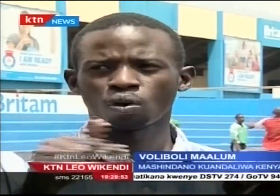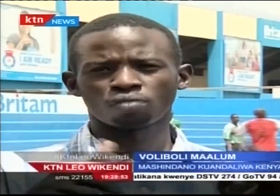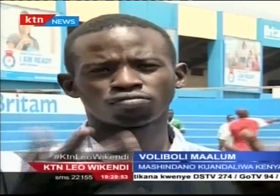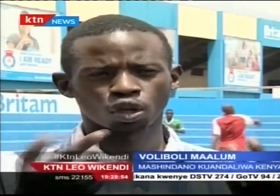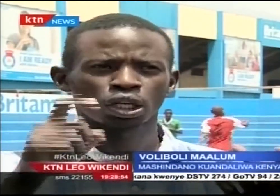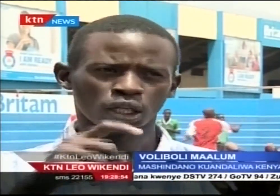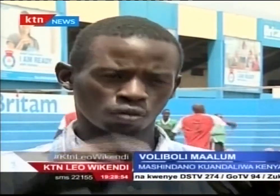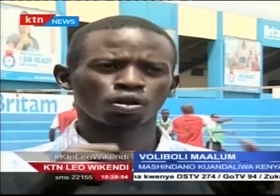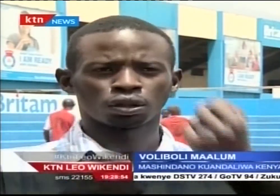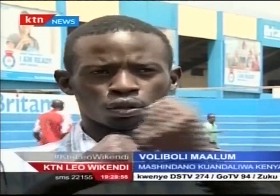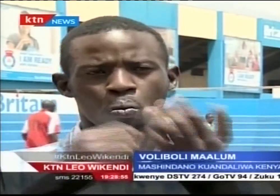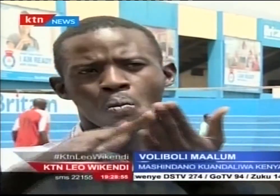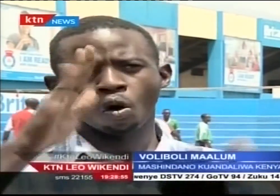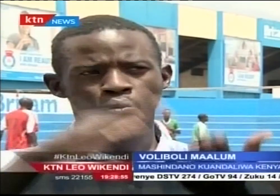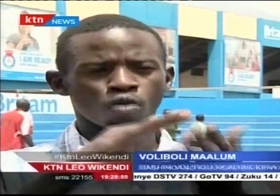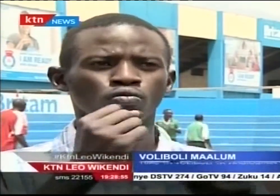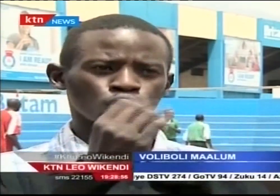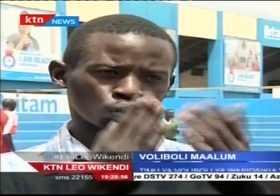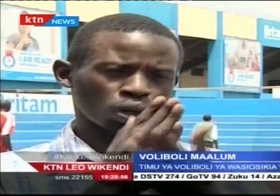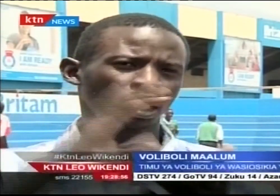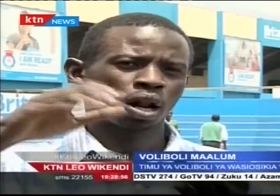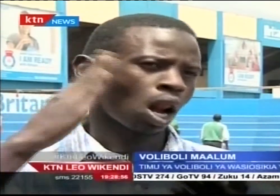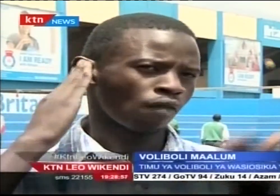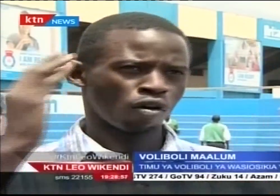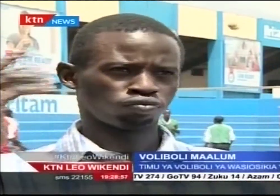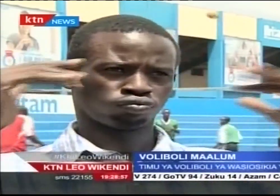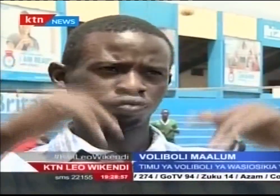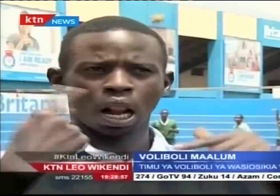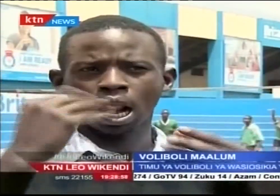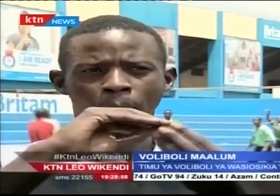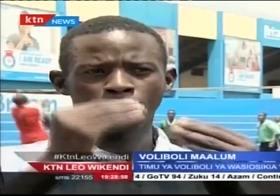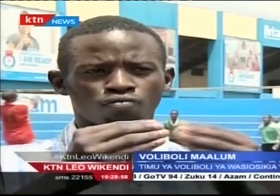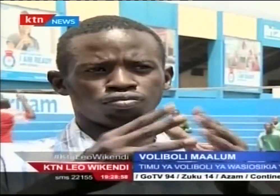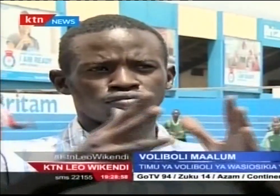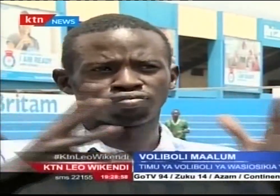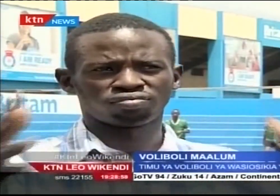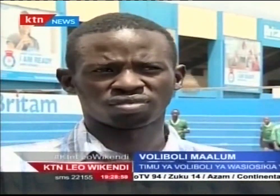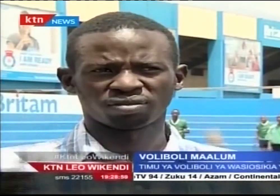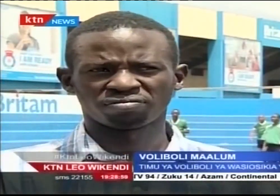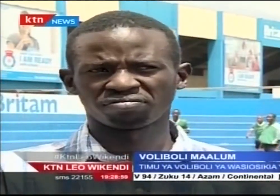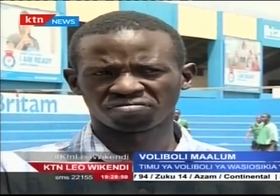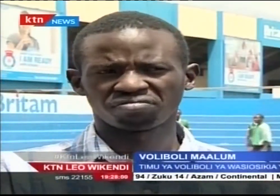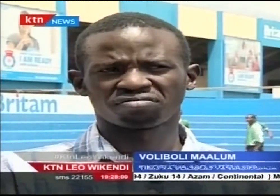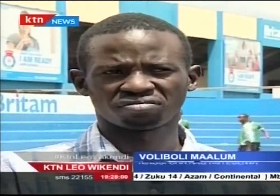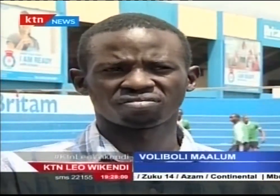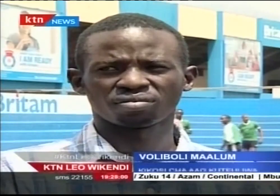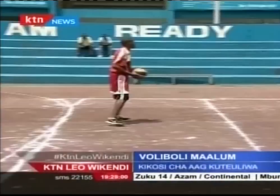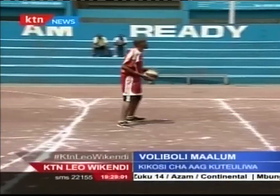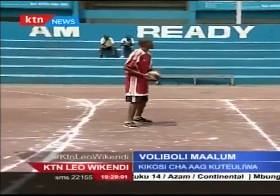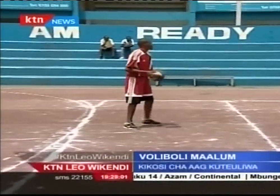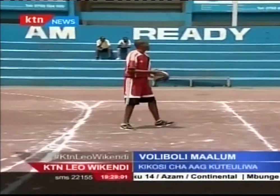to lack of funds, it can be very difficult. But if they get sponsorship, the team can grow very